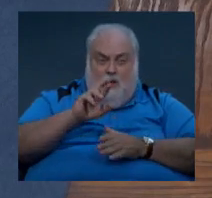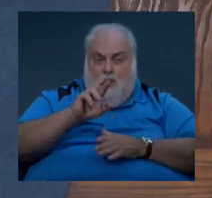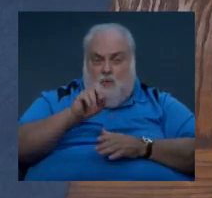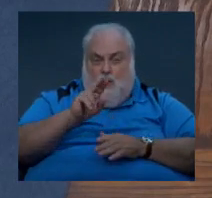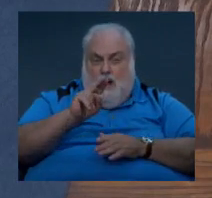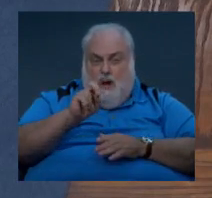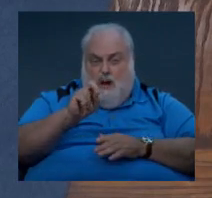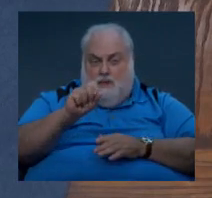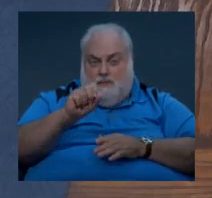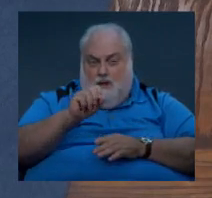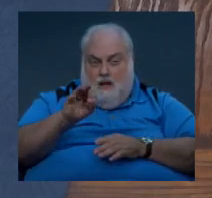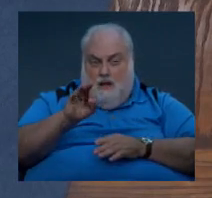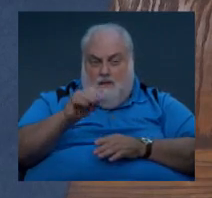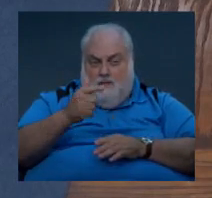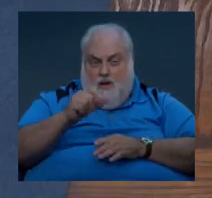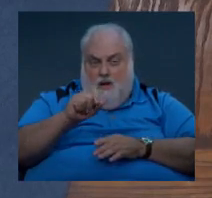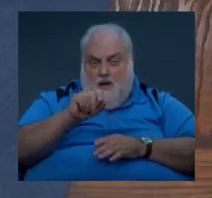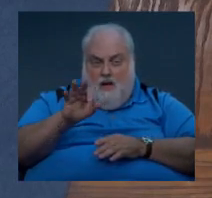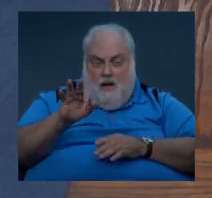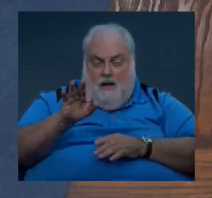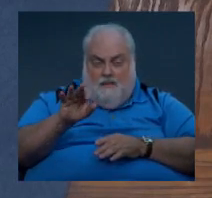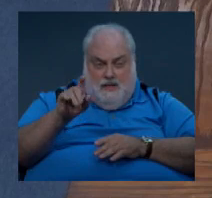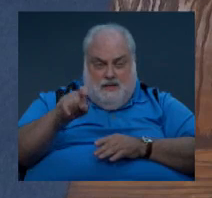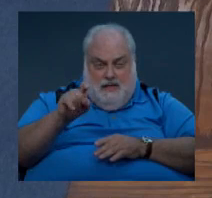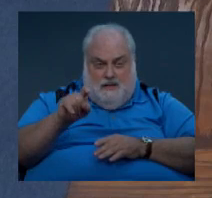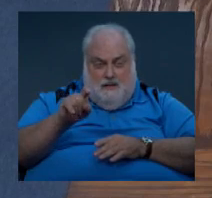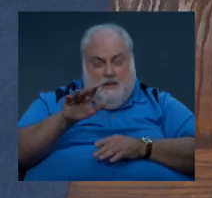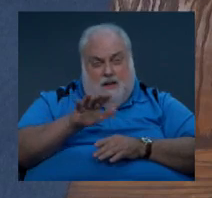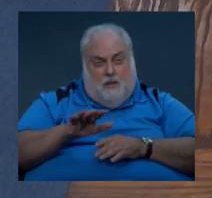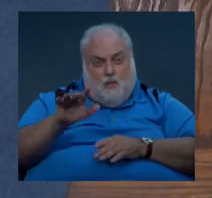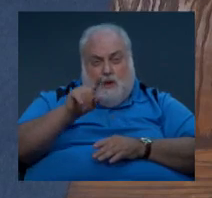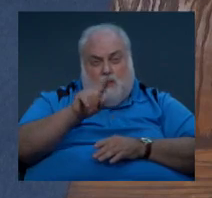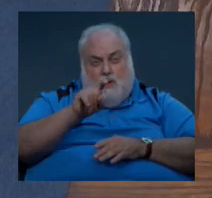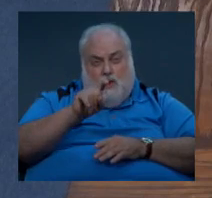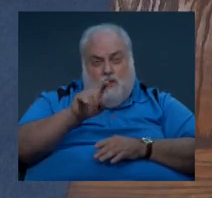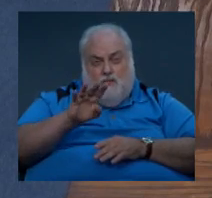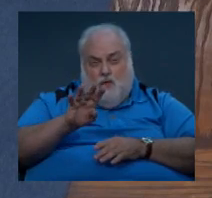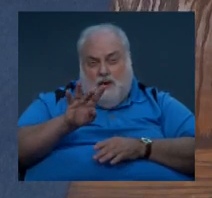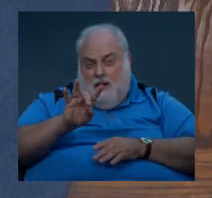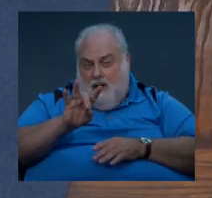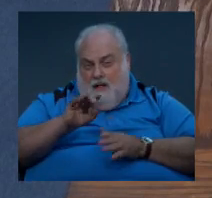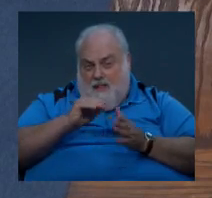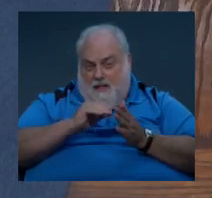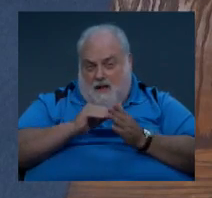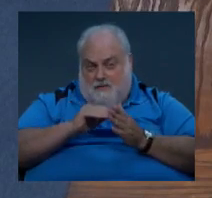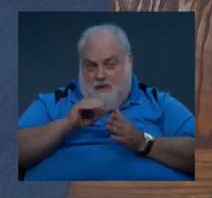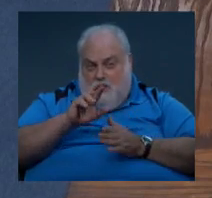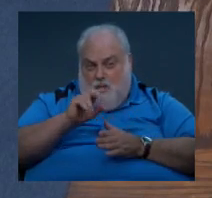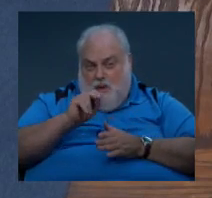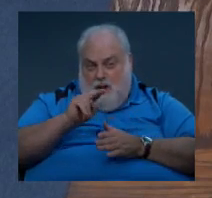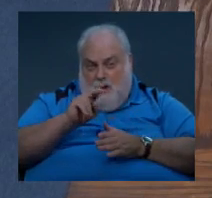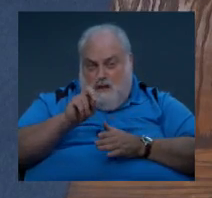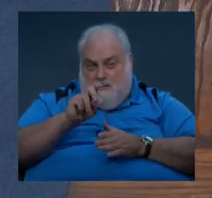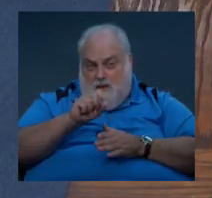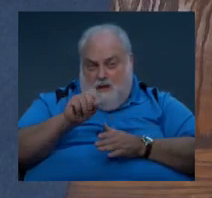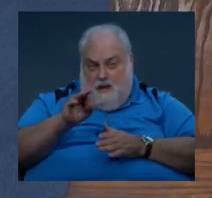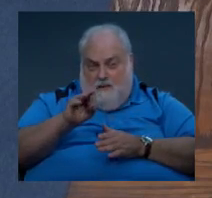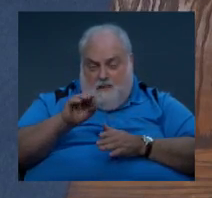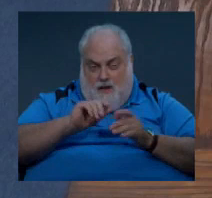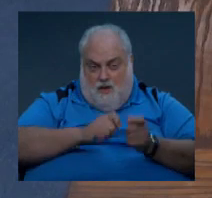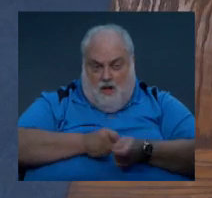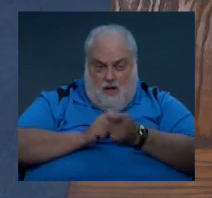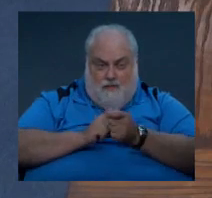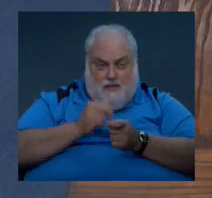the demand for those should be more in the neighborhood of 148,000 rounds of golf. So that's why the recommendation